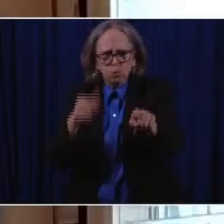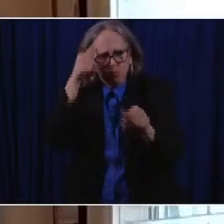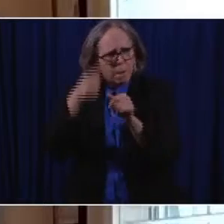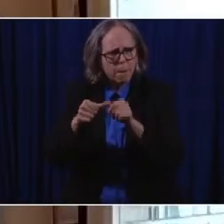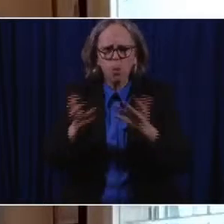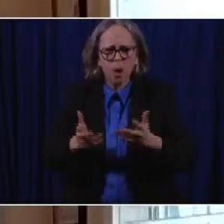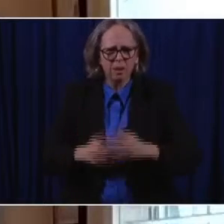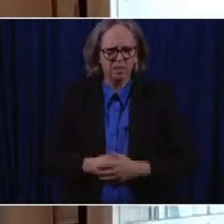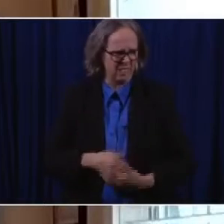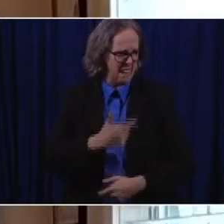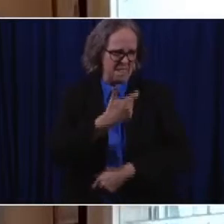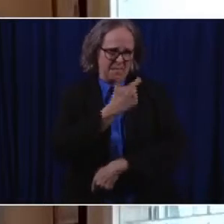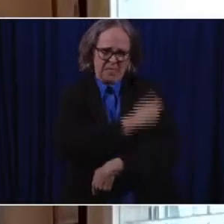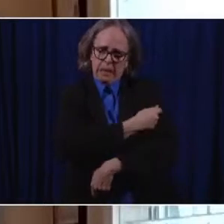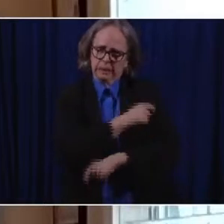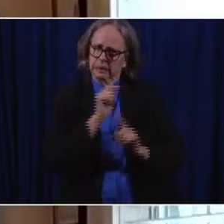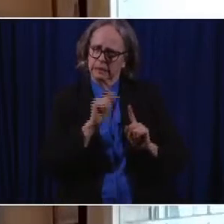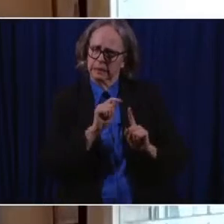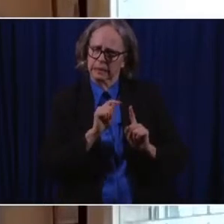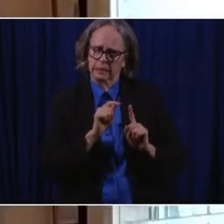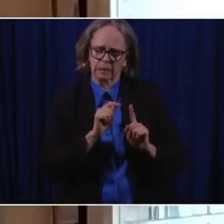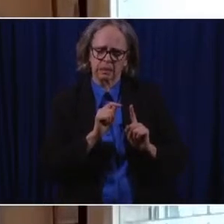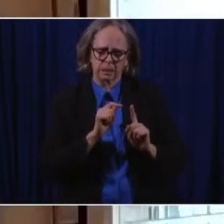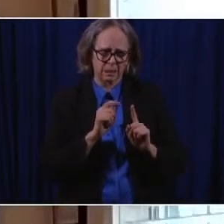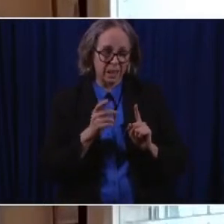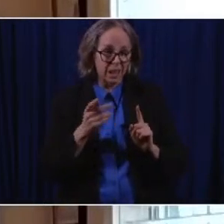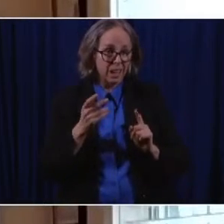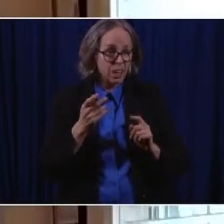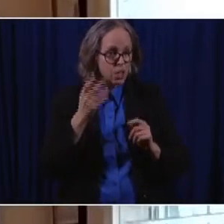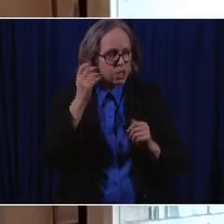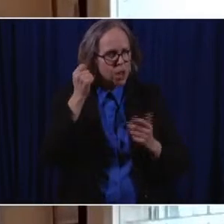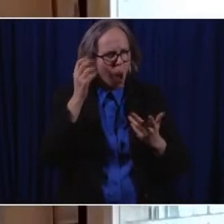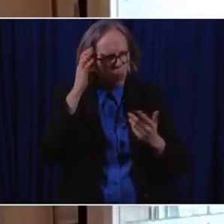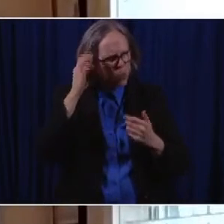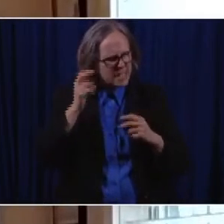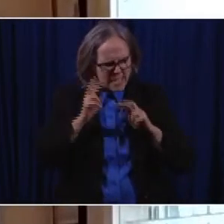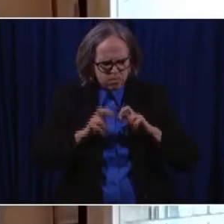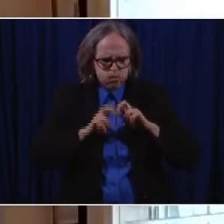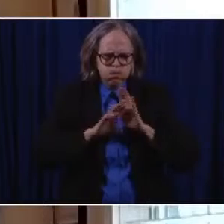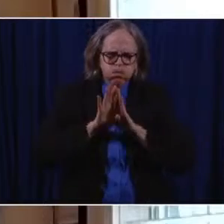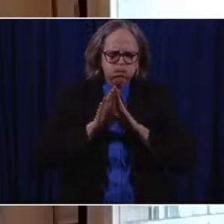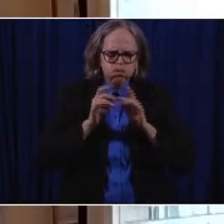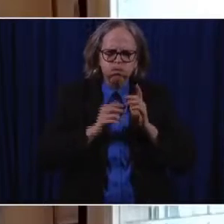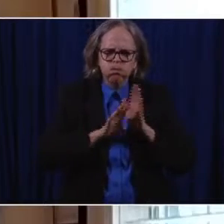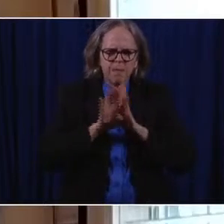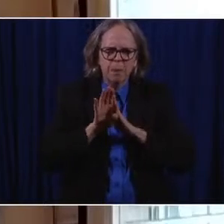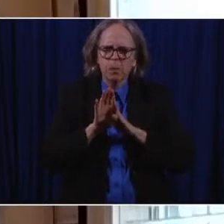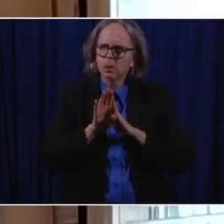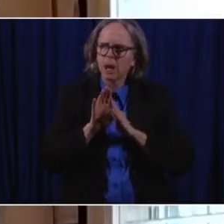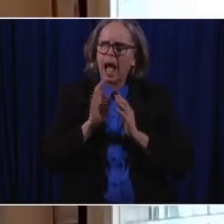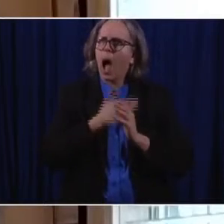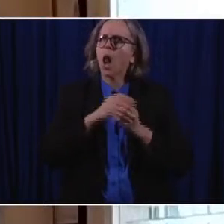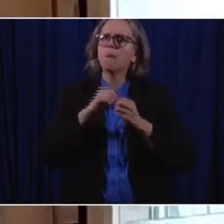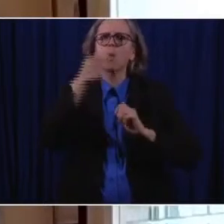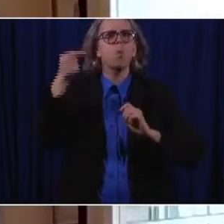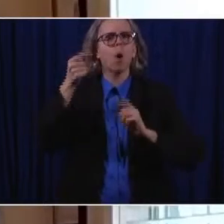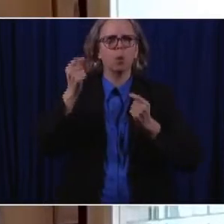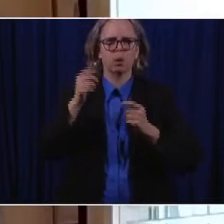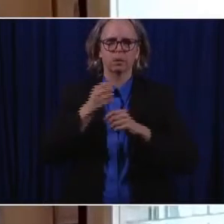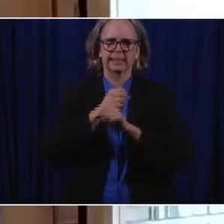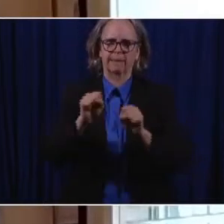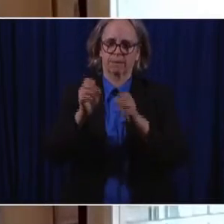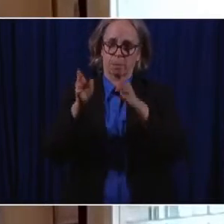designed with safety in mind. They were designed to be safe and effective vaccines. In fact, these were